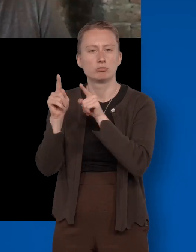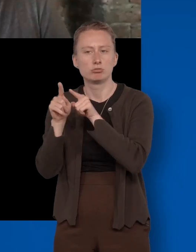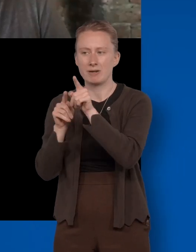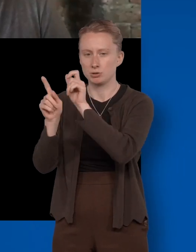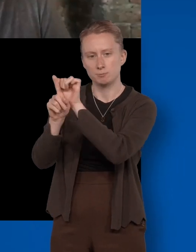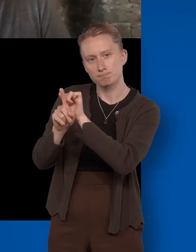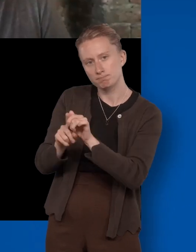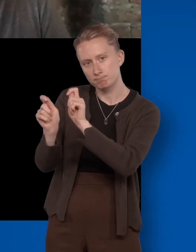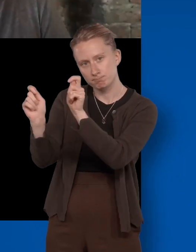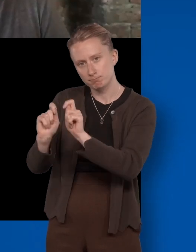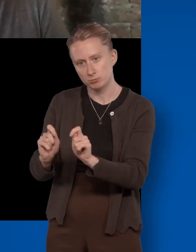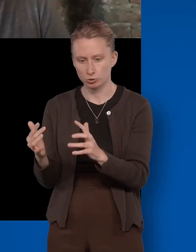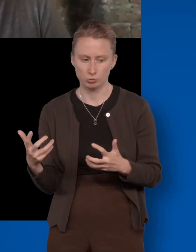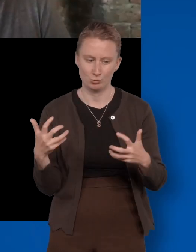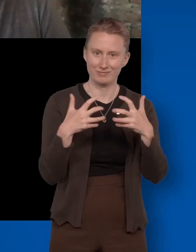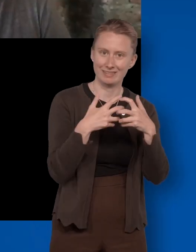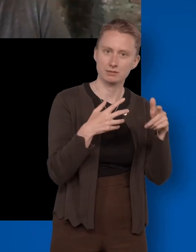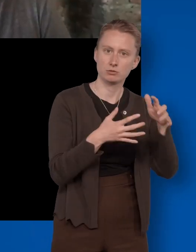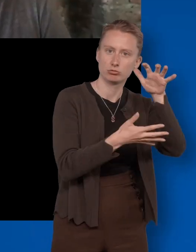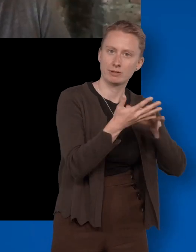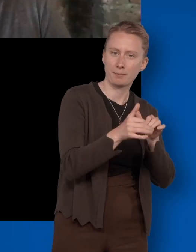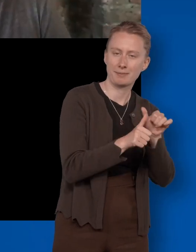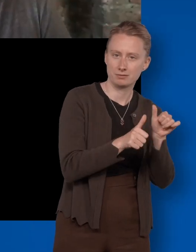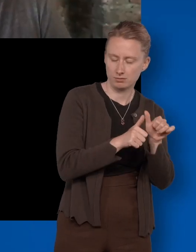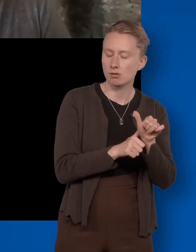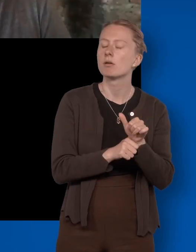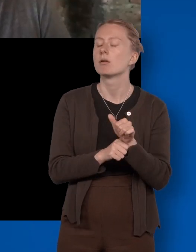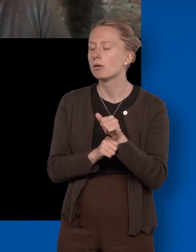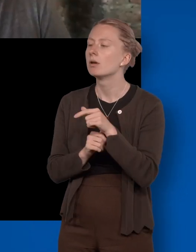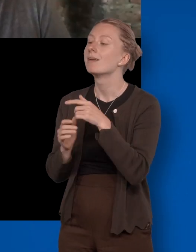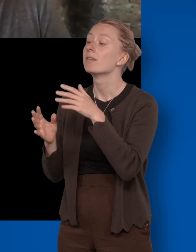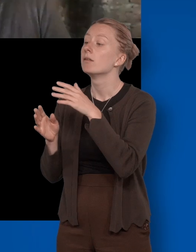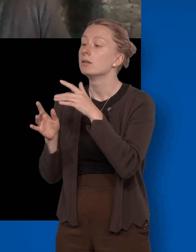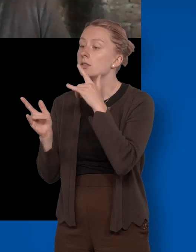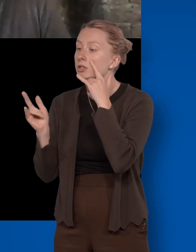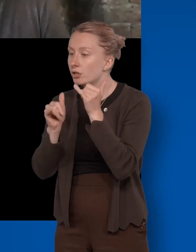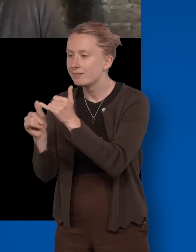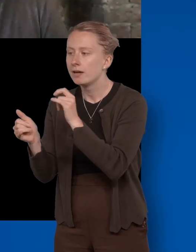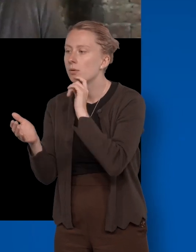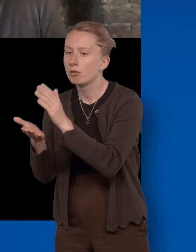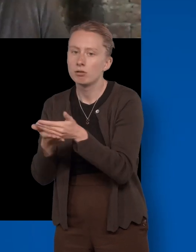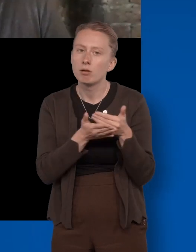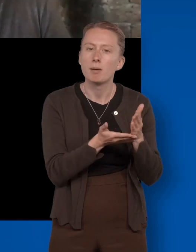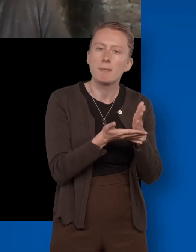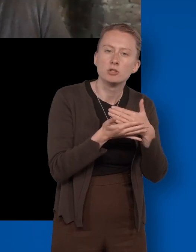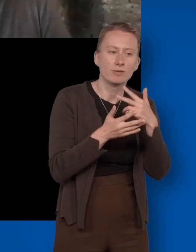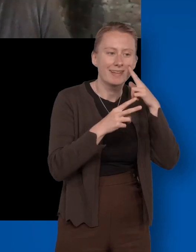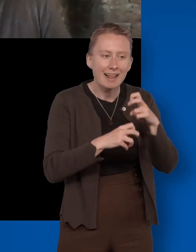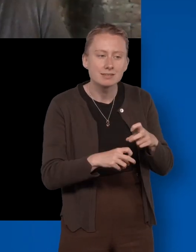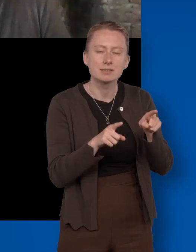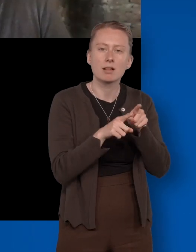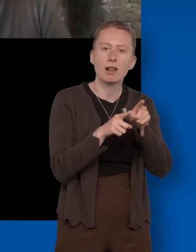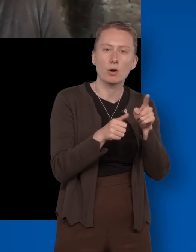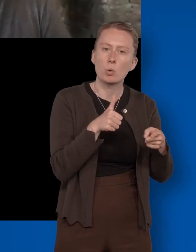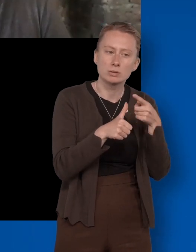shape it to fit the Scribe methodology better. And then we basically do some part of the analysis, like the automated stuff,